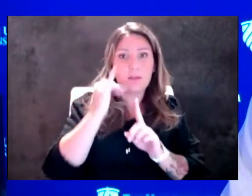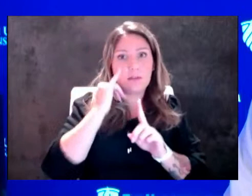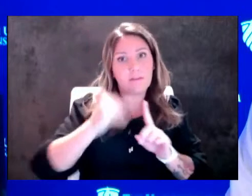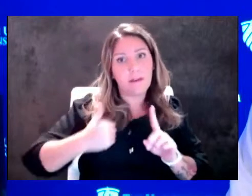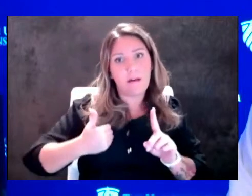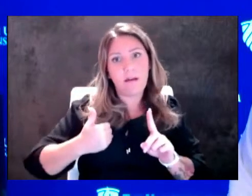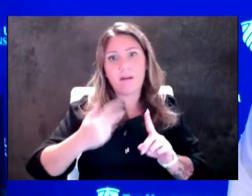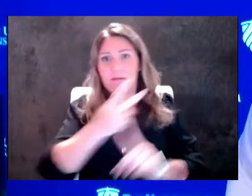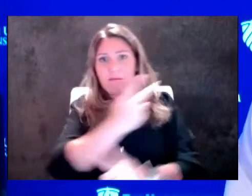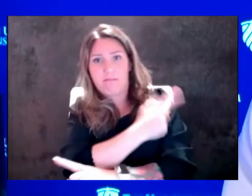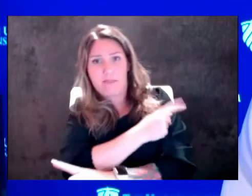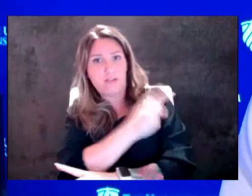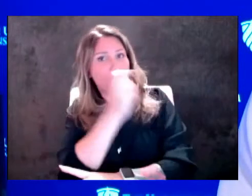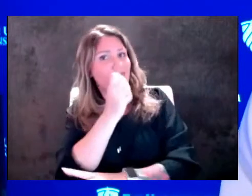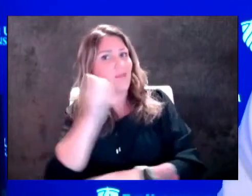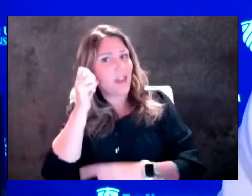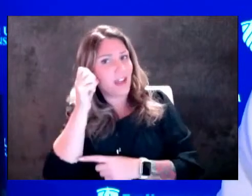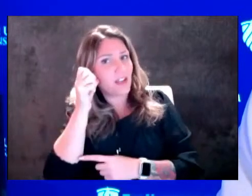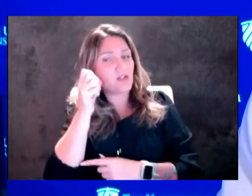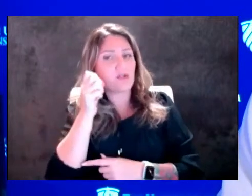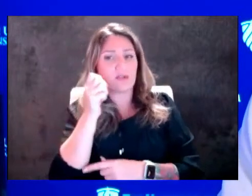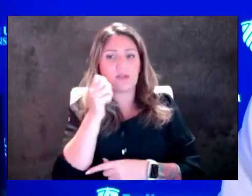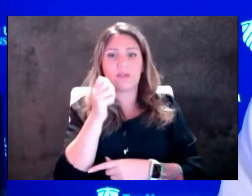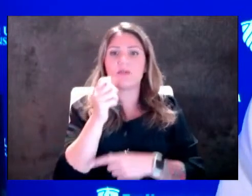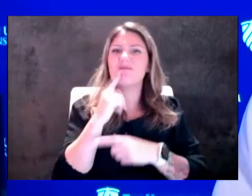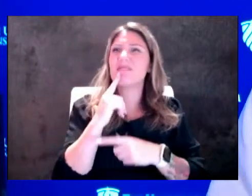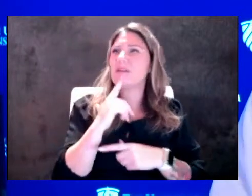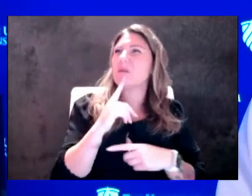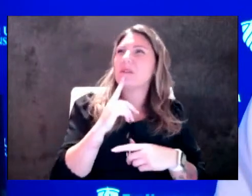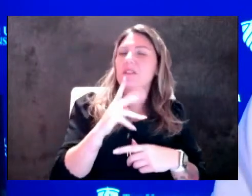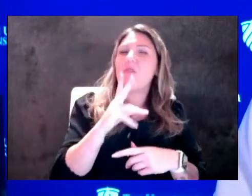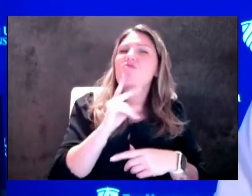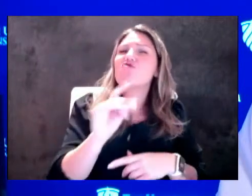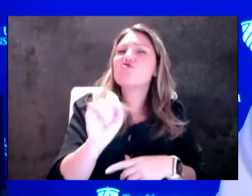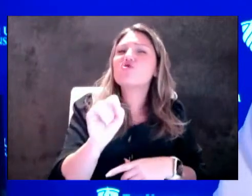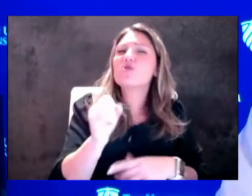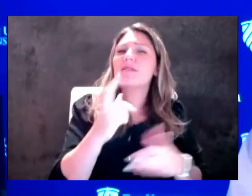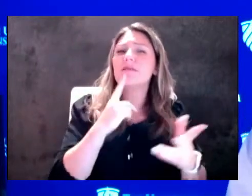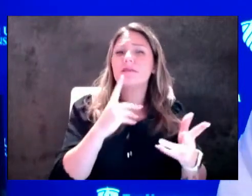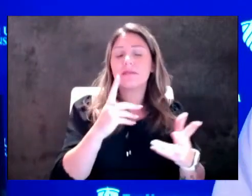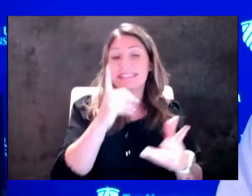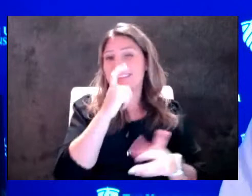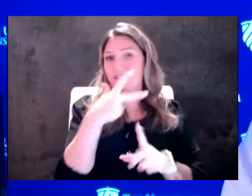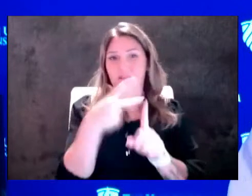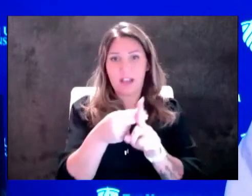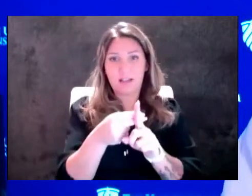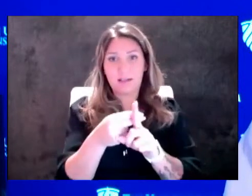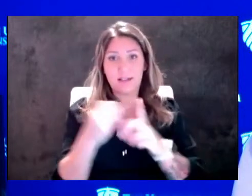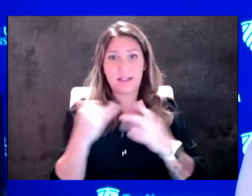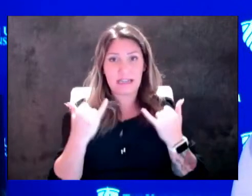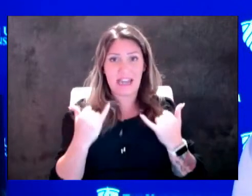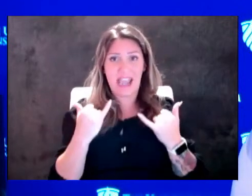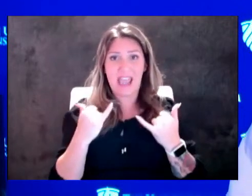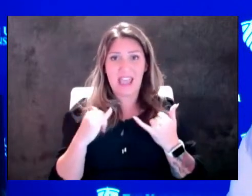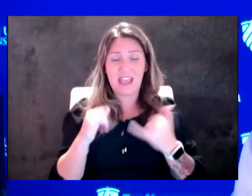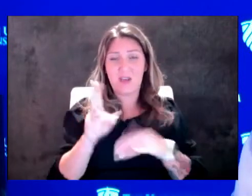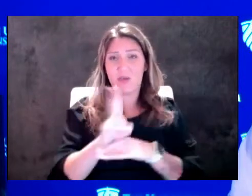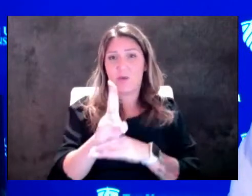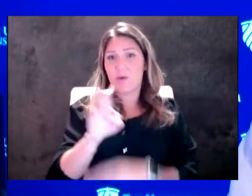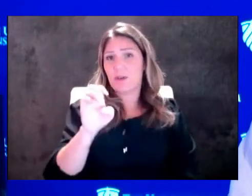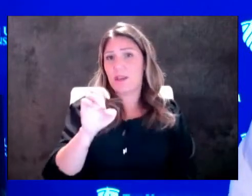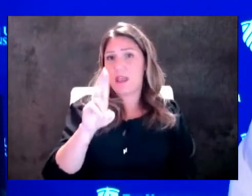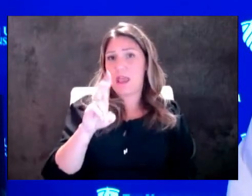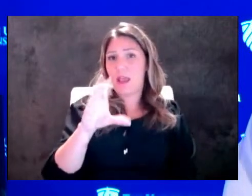patient yesterday in late 30s, unvaccinated, now on ECMO and on the ventilator and